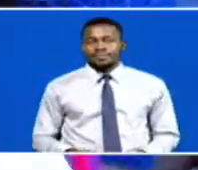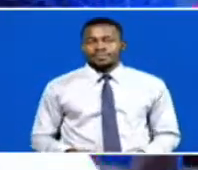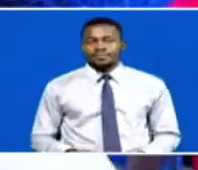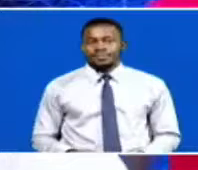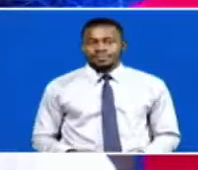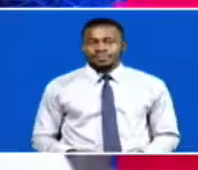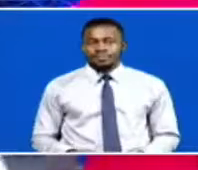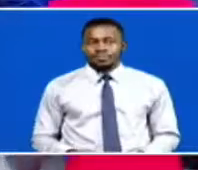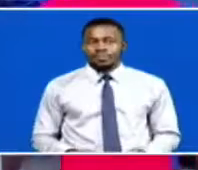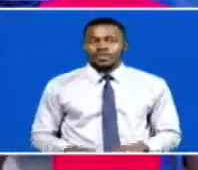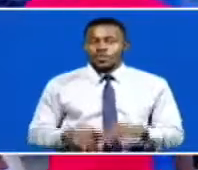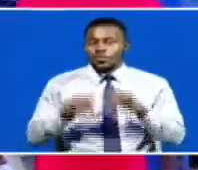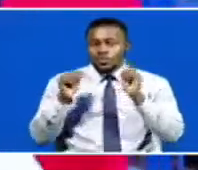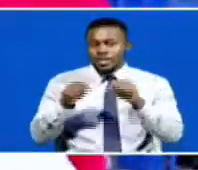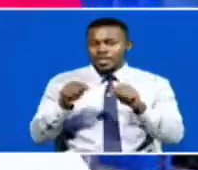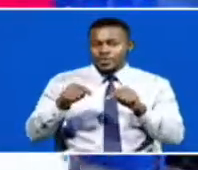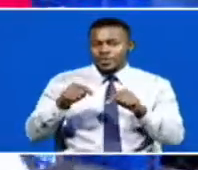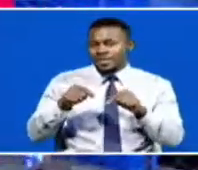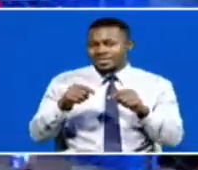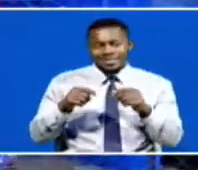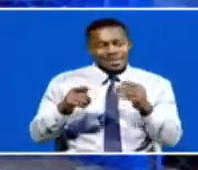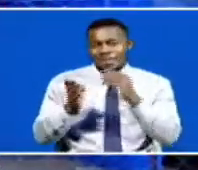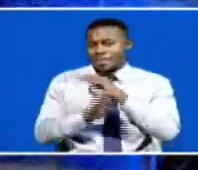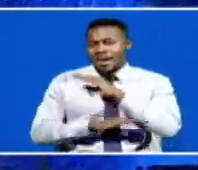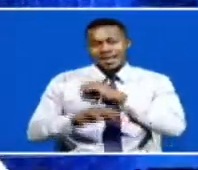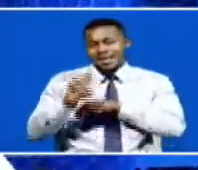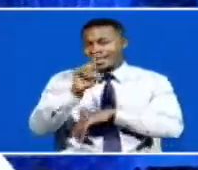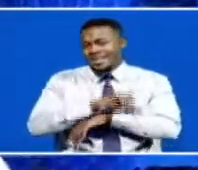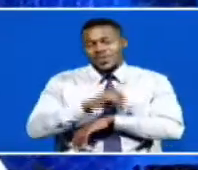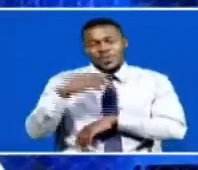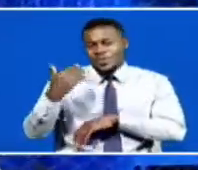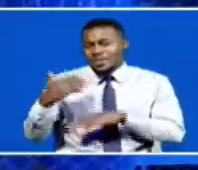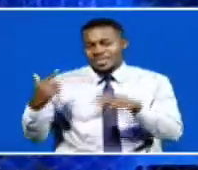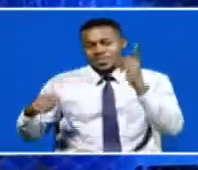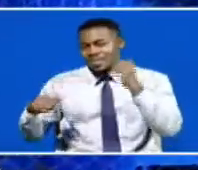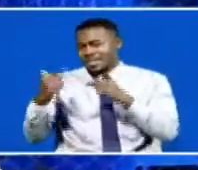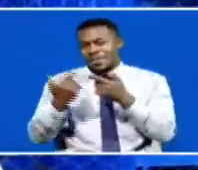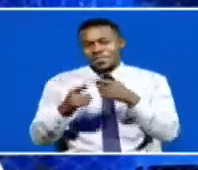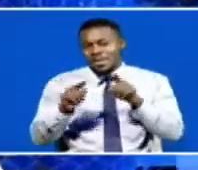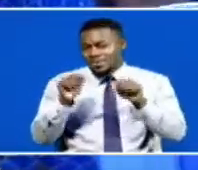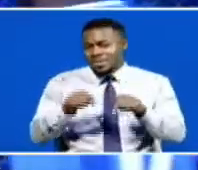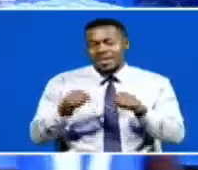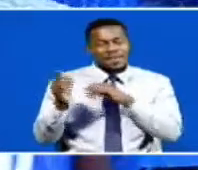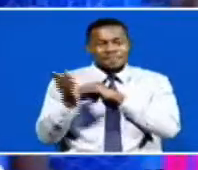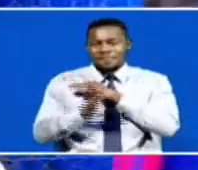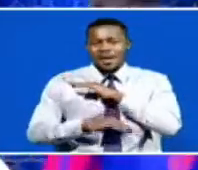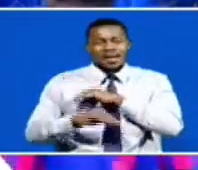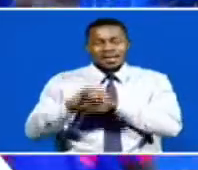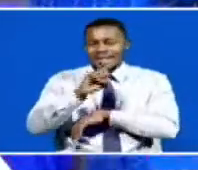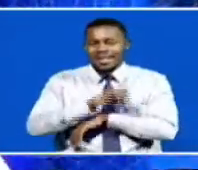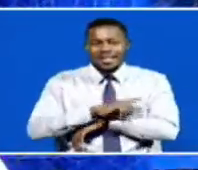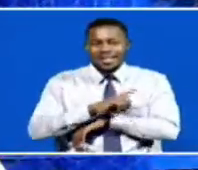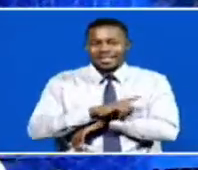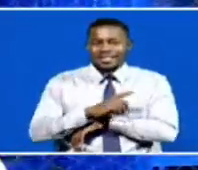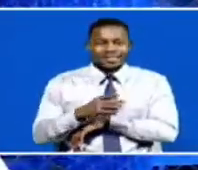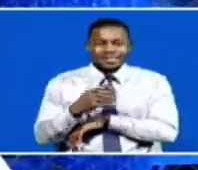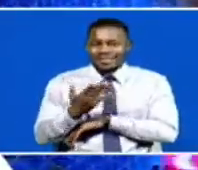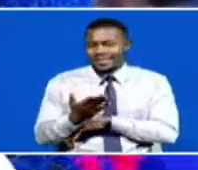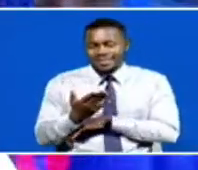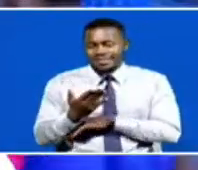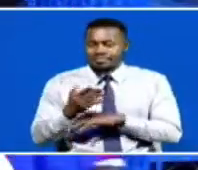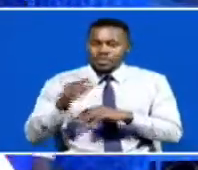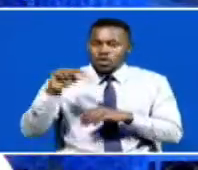Lakini leo tumepatikana. It was a bad day in the office, so I think tumeluzi game, tuna concentrate na game ina come